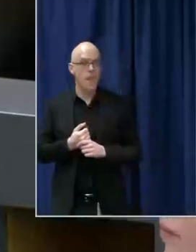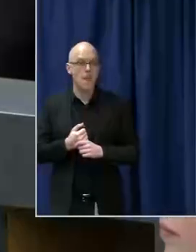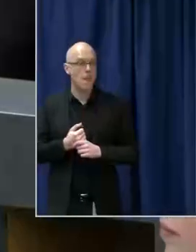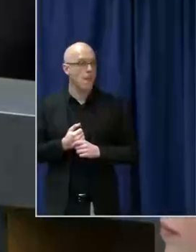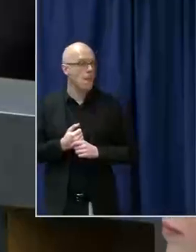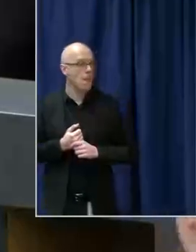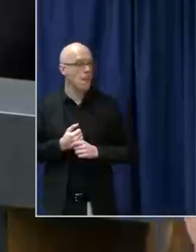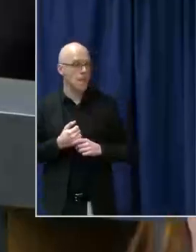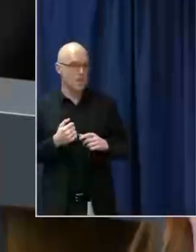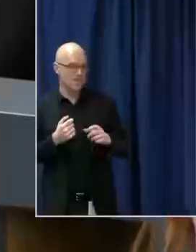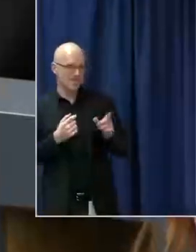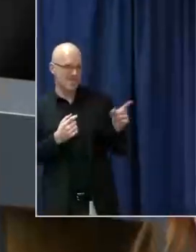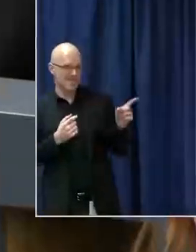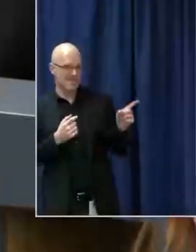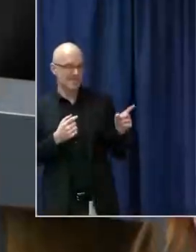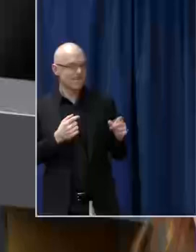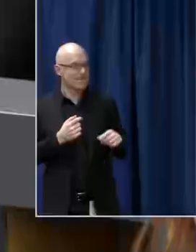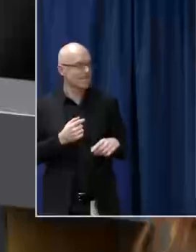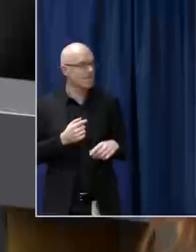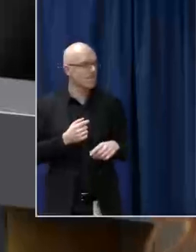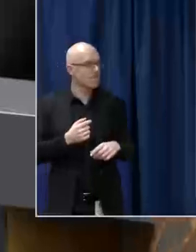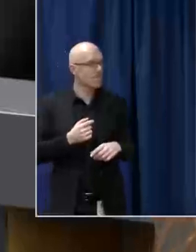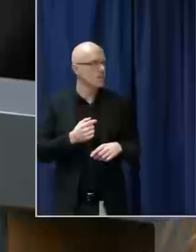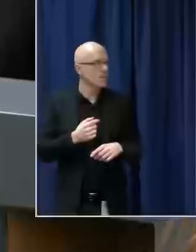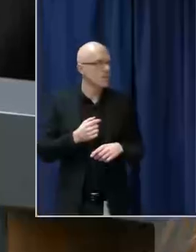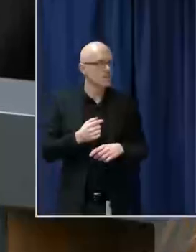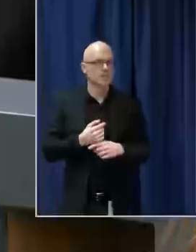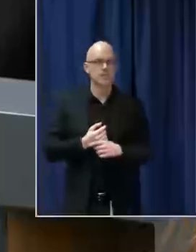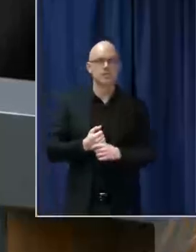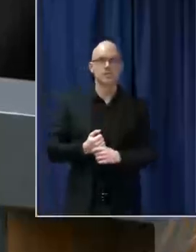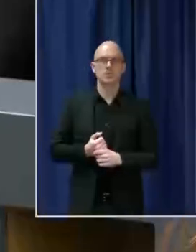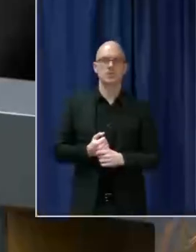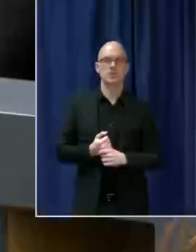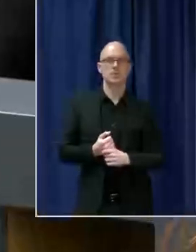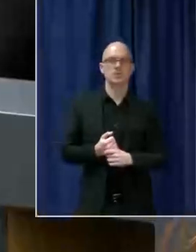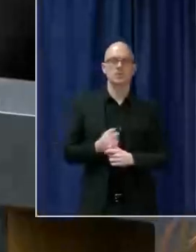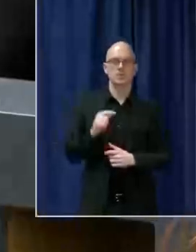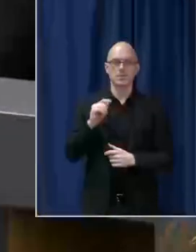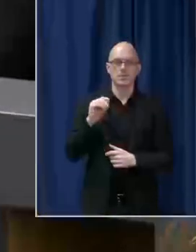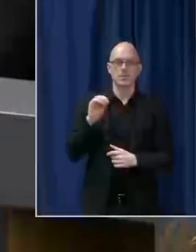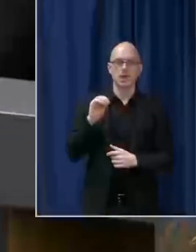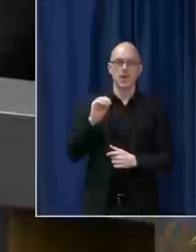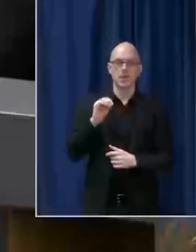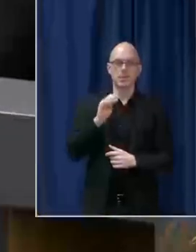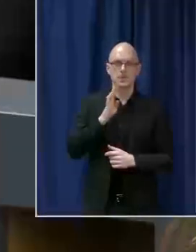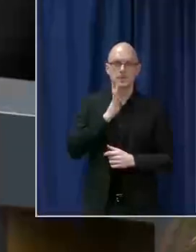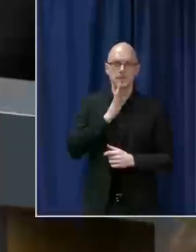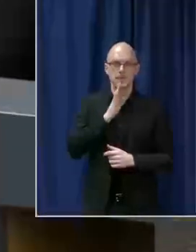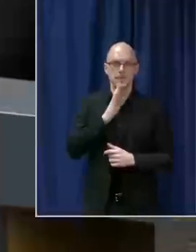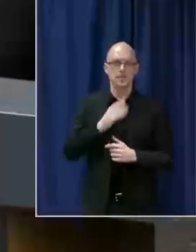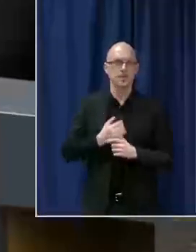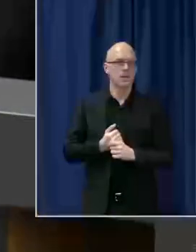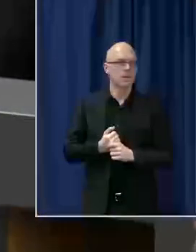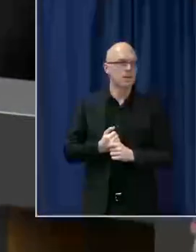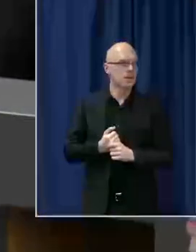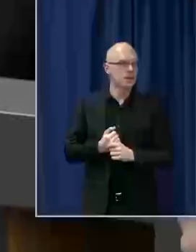Thank you for those. Oh, yes. There is a Tom Lutkowski. Okay, Tom, when the camera gets to you.